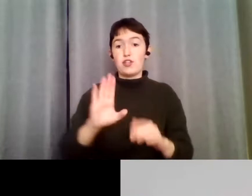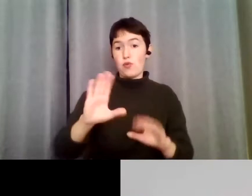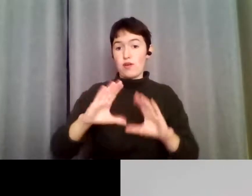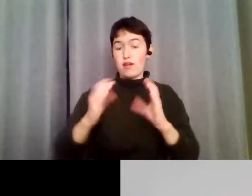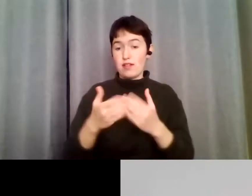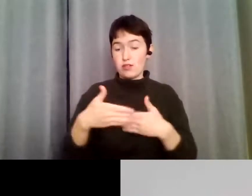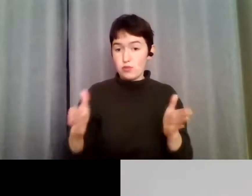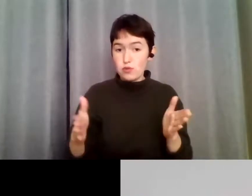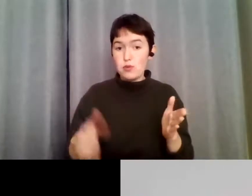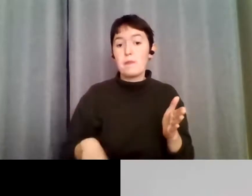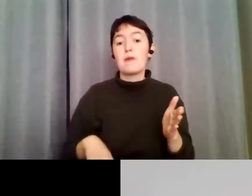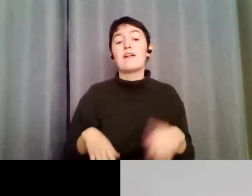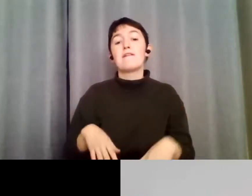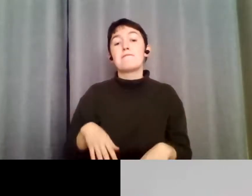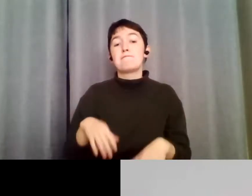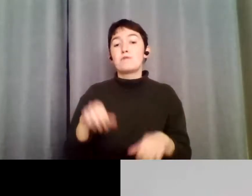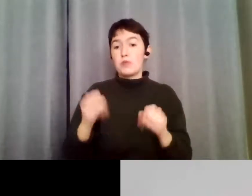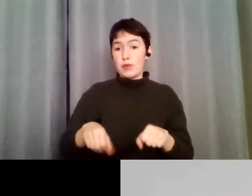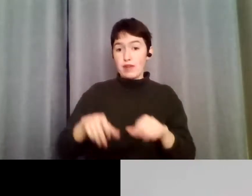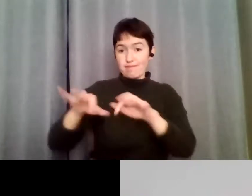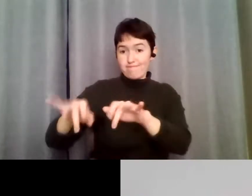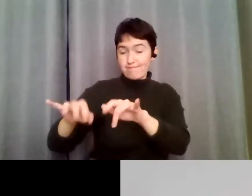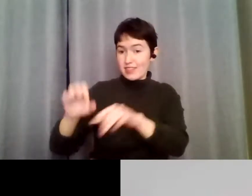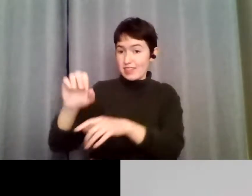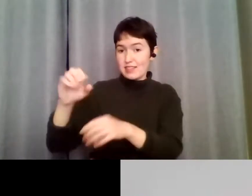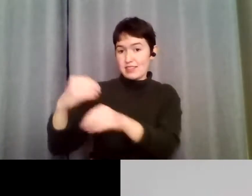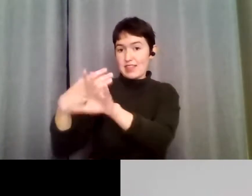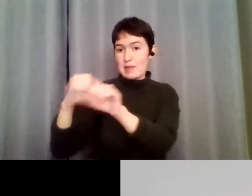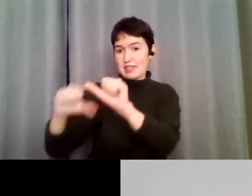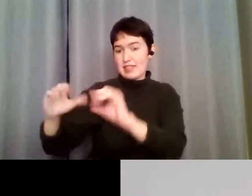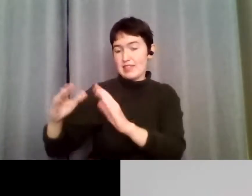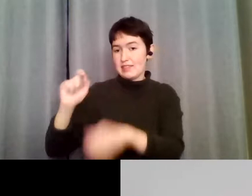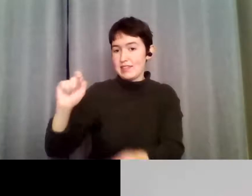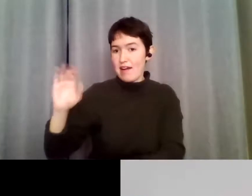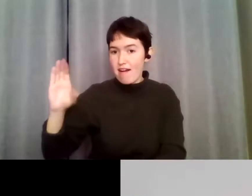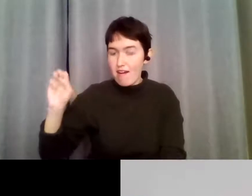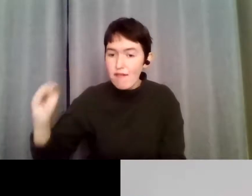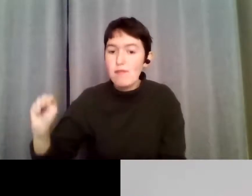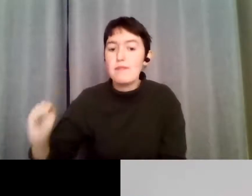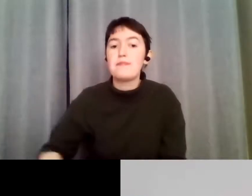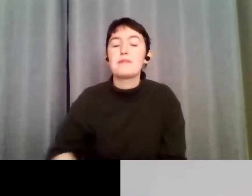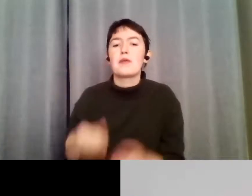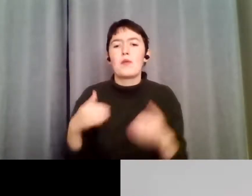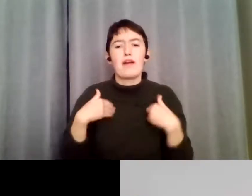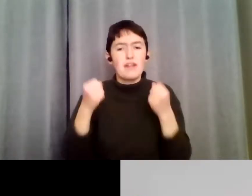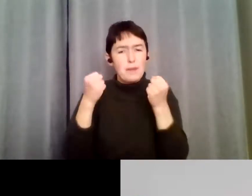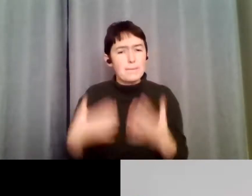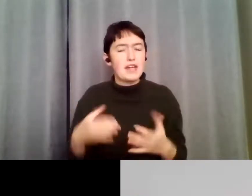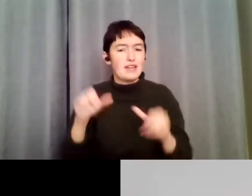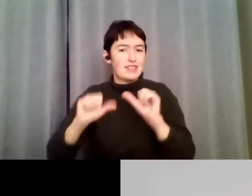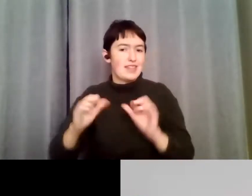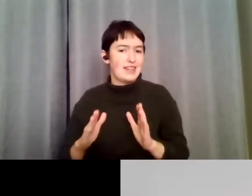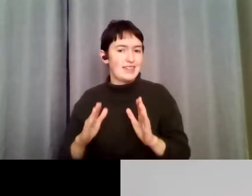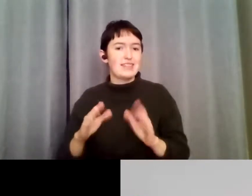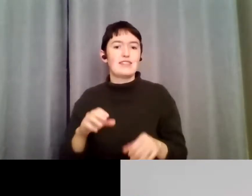You can do that at skypeascientist.com, click get involved, and then request a scientist. We have plenty of scientists for you to